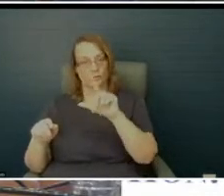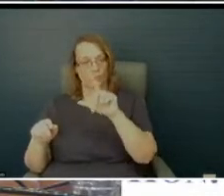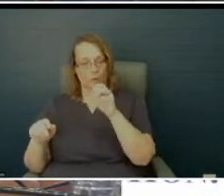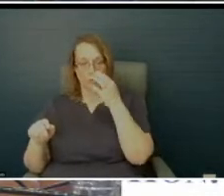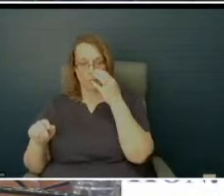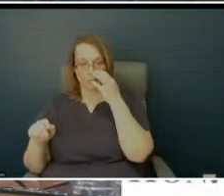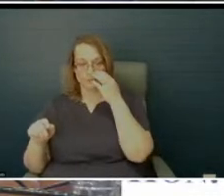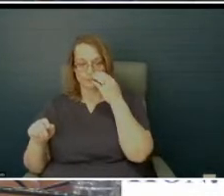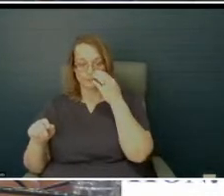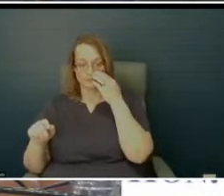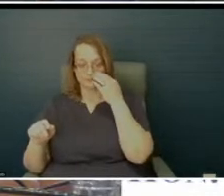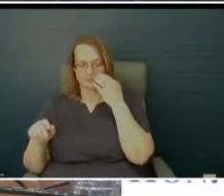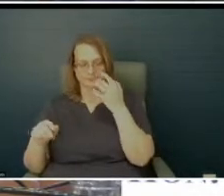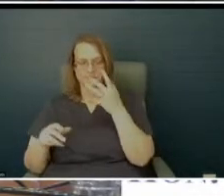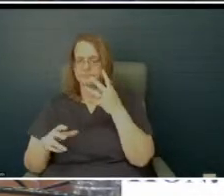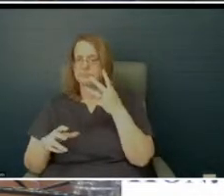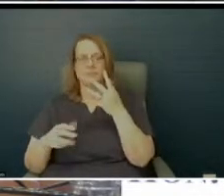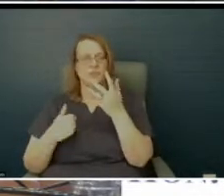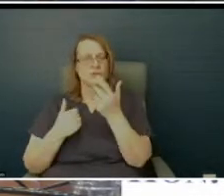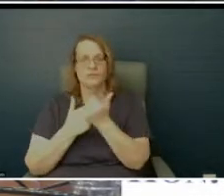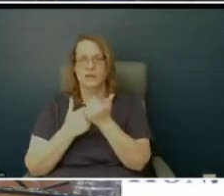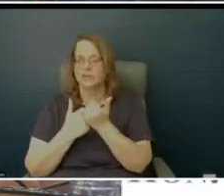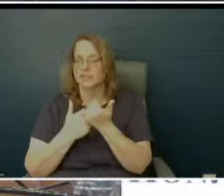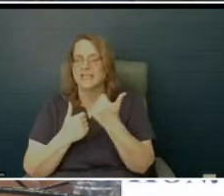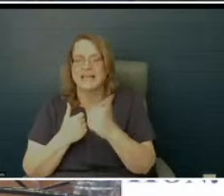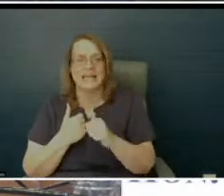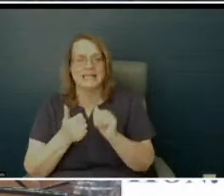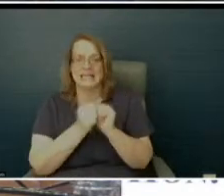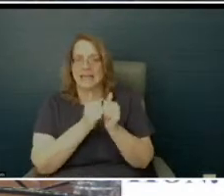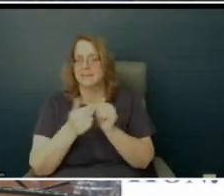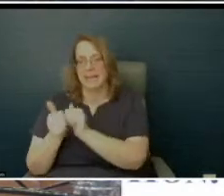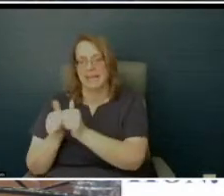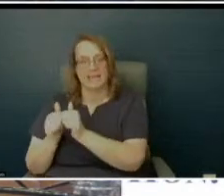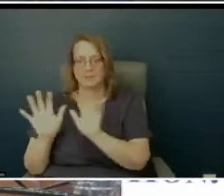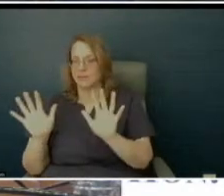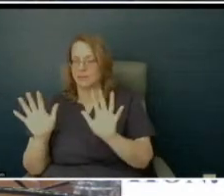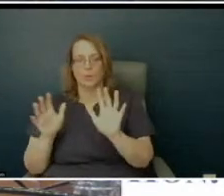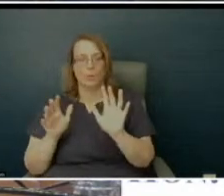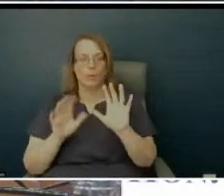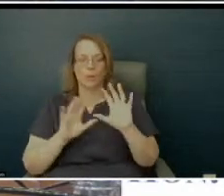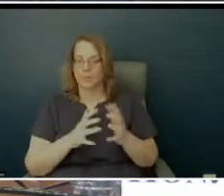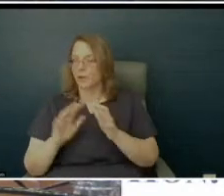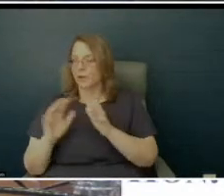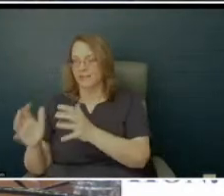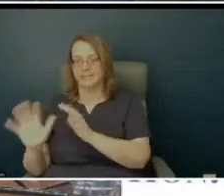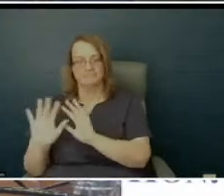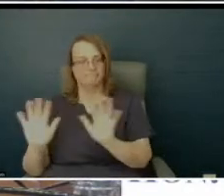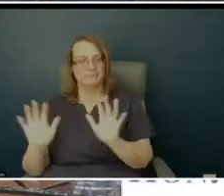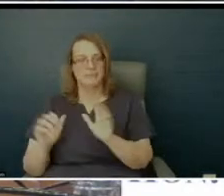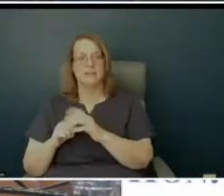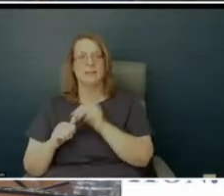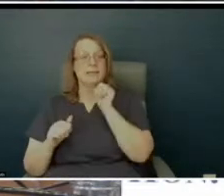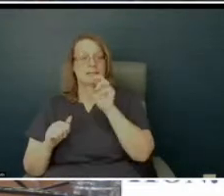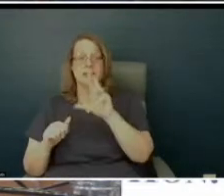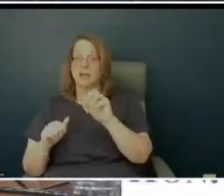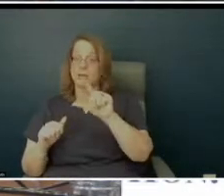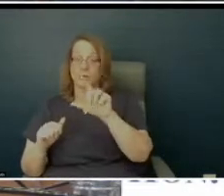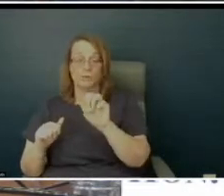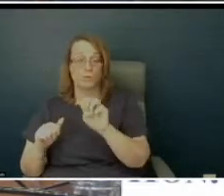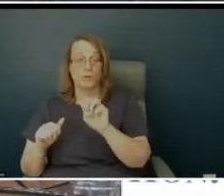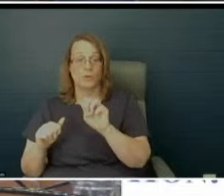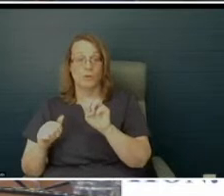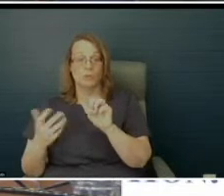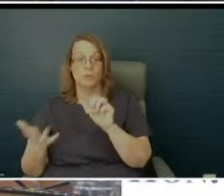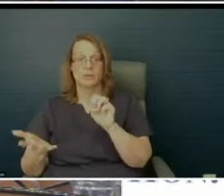of any campaign for any party or any campaign. That wasn't our role, and that's part of why I had been unwilling to meet